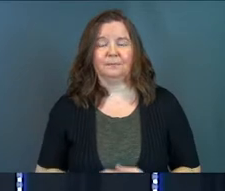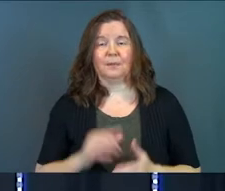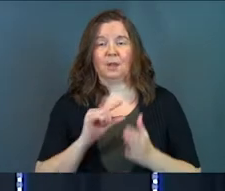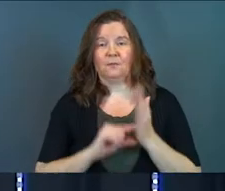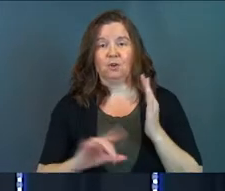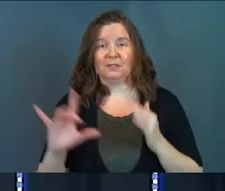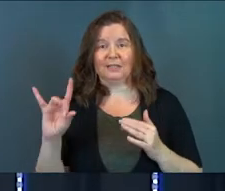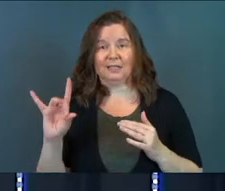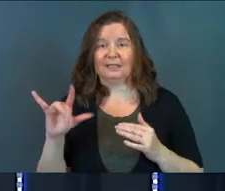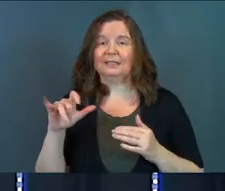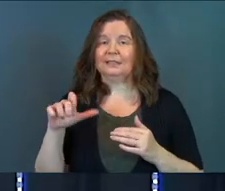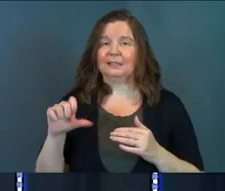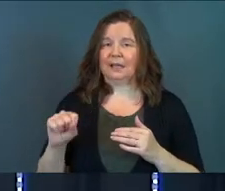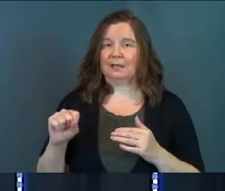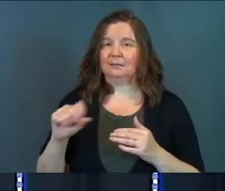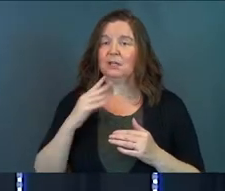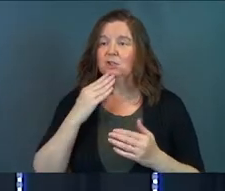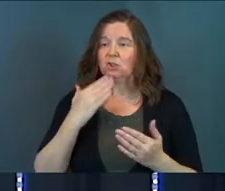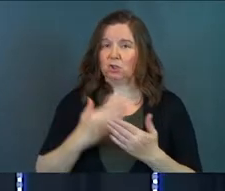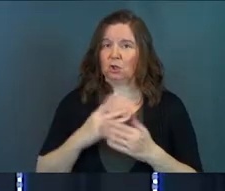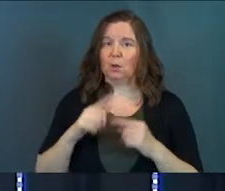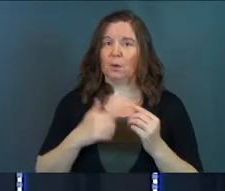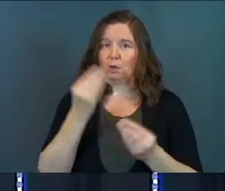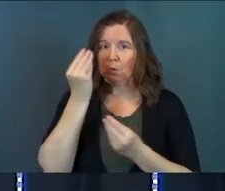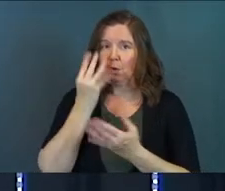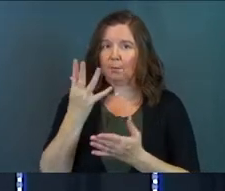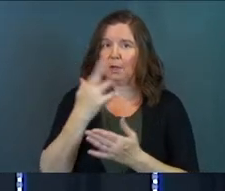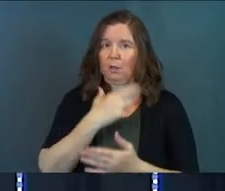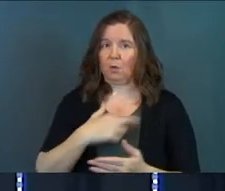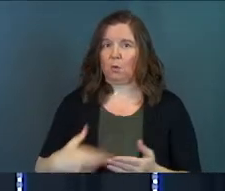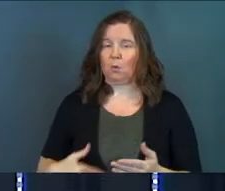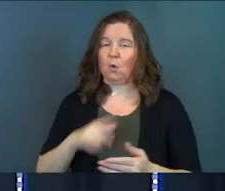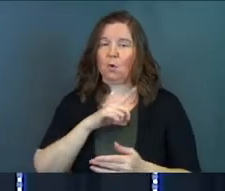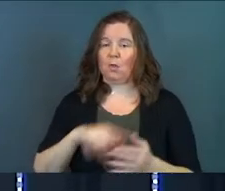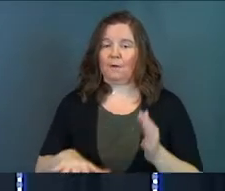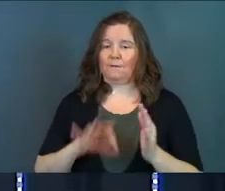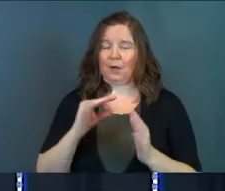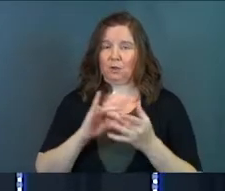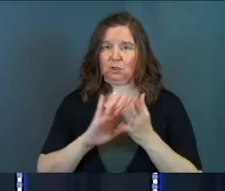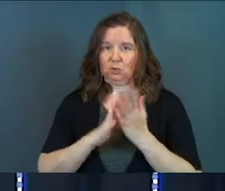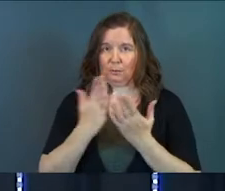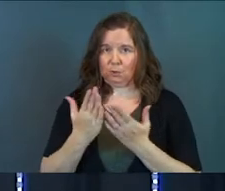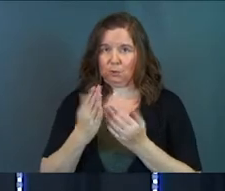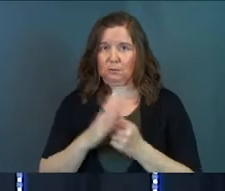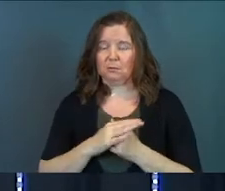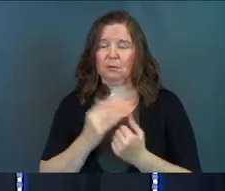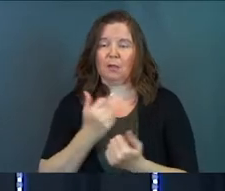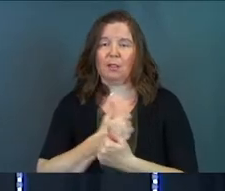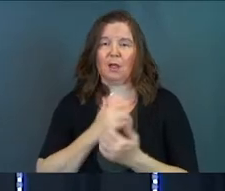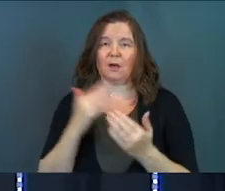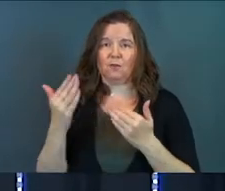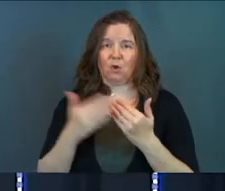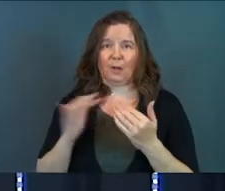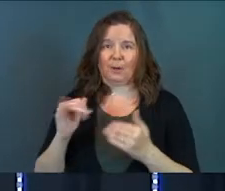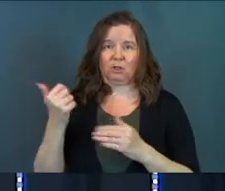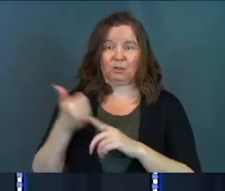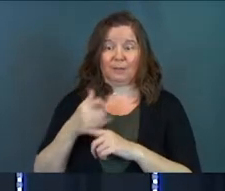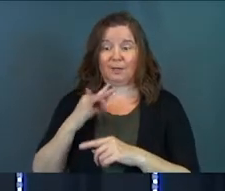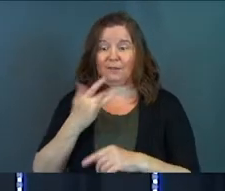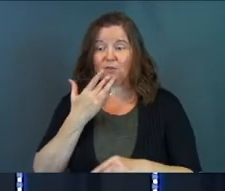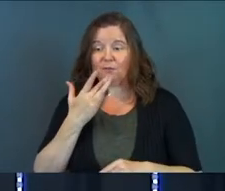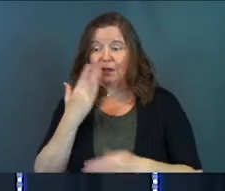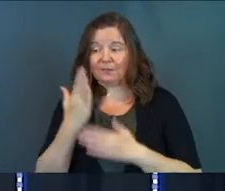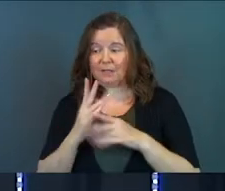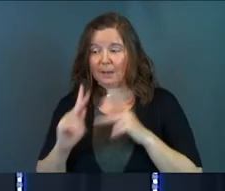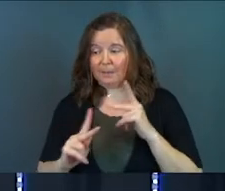Verse 8, yes, indeed, it is good when you obey the royal laws found in scriptures. Love your neighbor as yourself. But if you